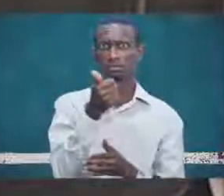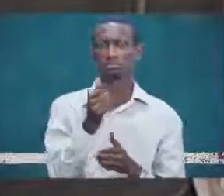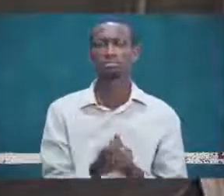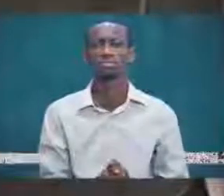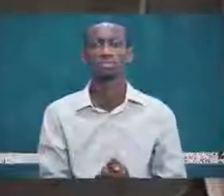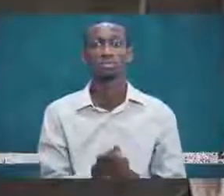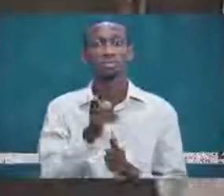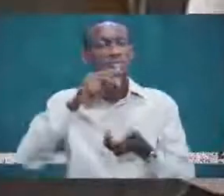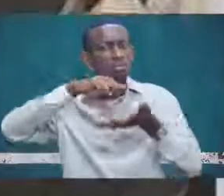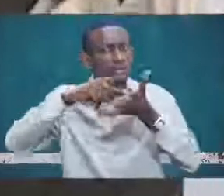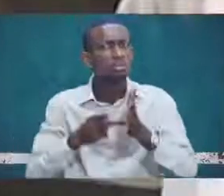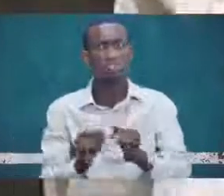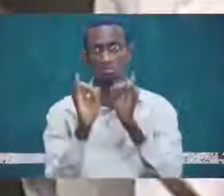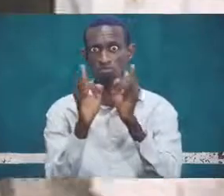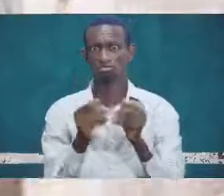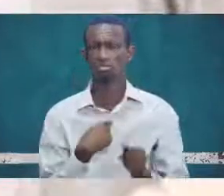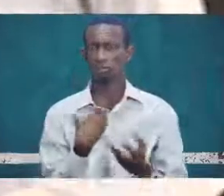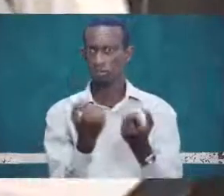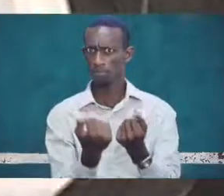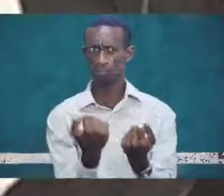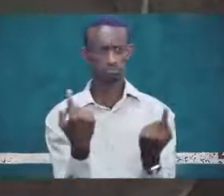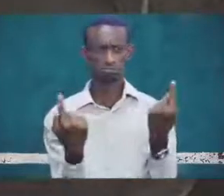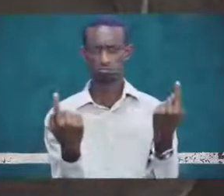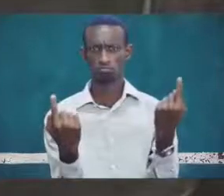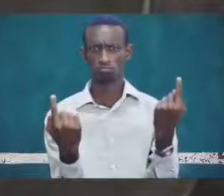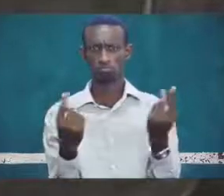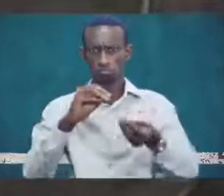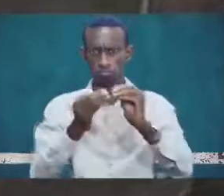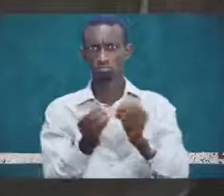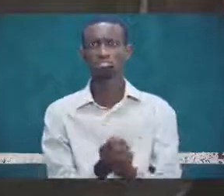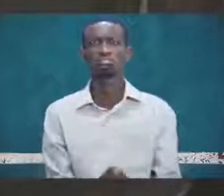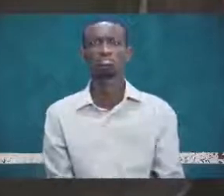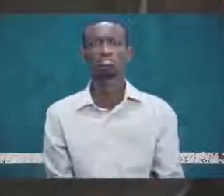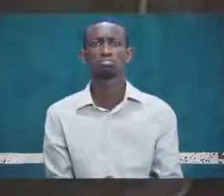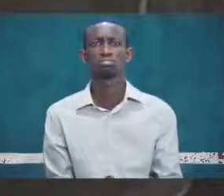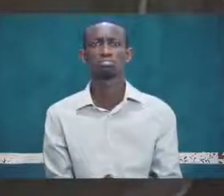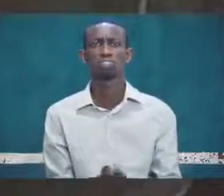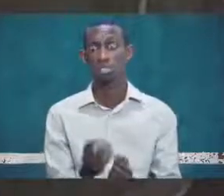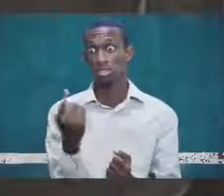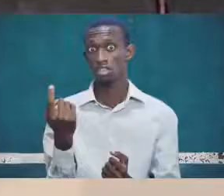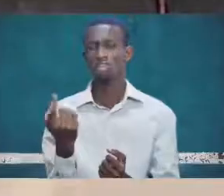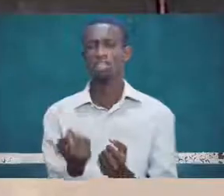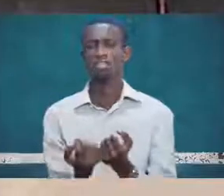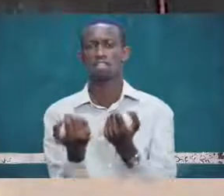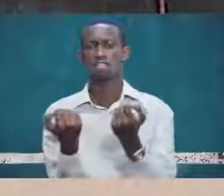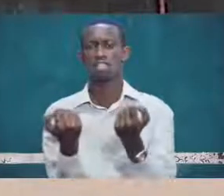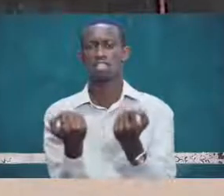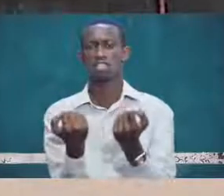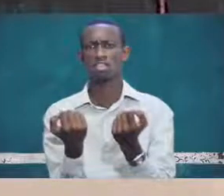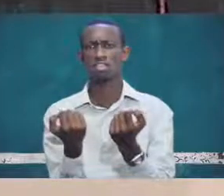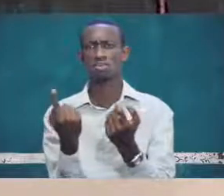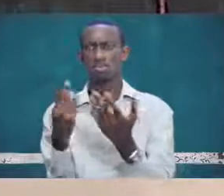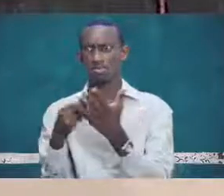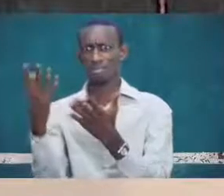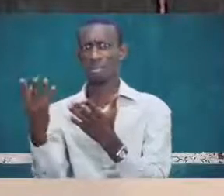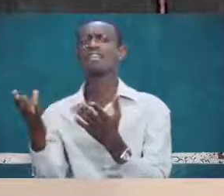It means if I have two quantities, they will be in need of one variable that can connect, that can bring